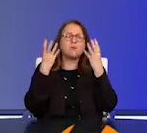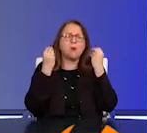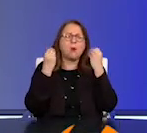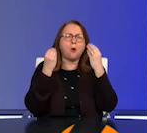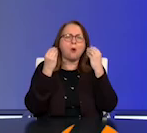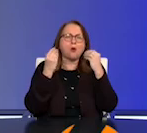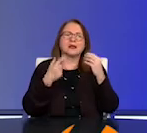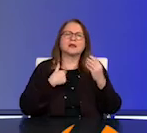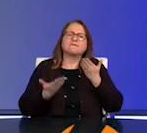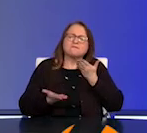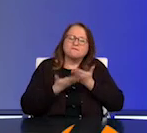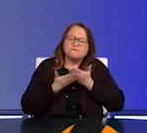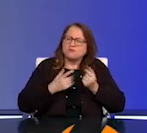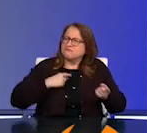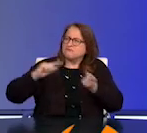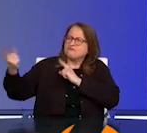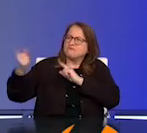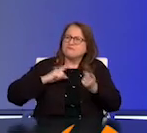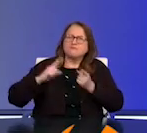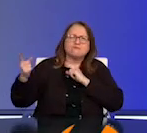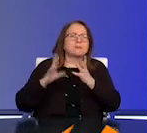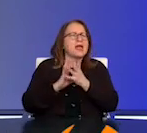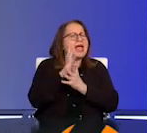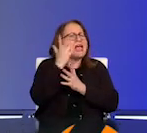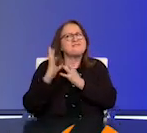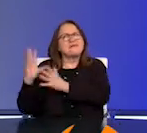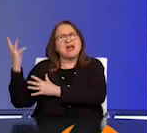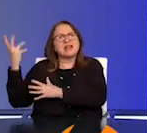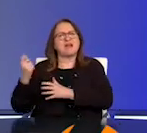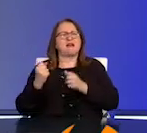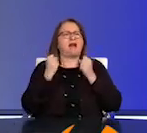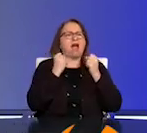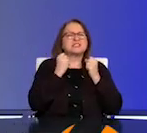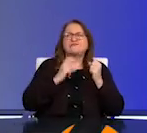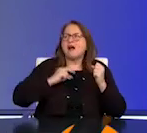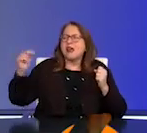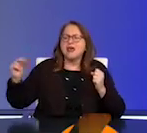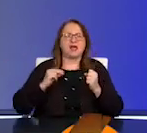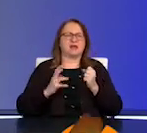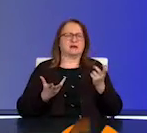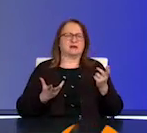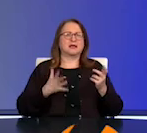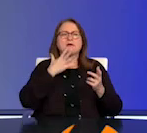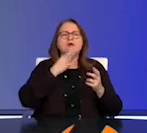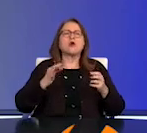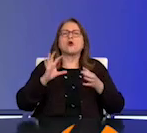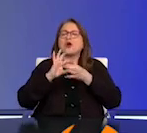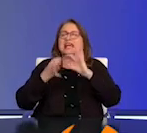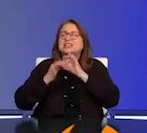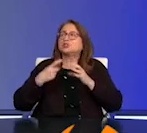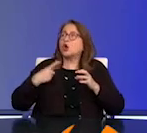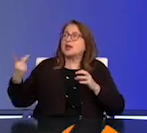prosperity and security. Just as our histories are closely bound